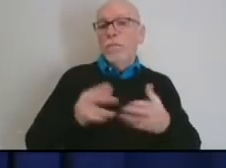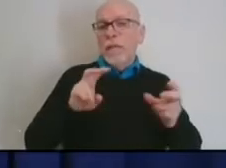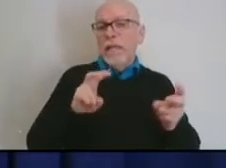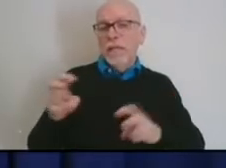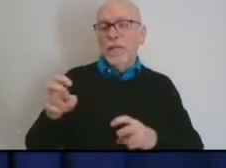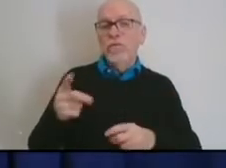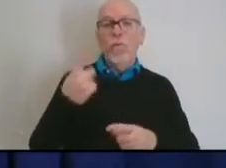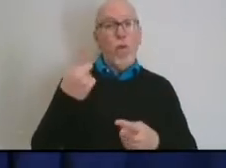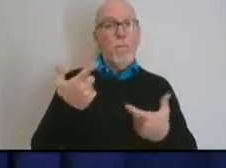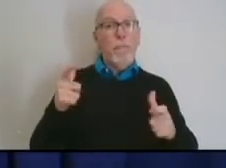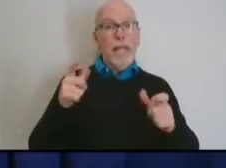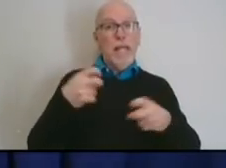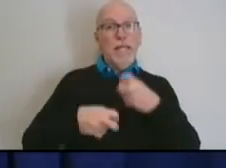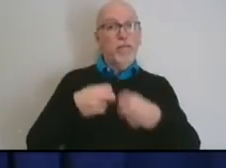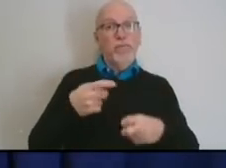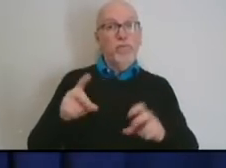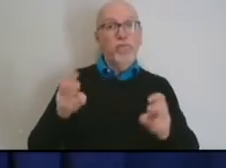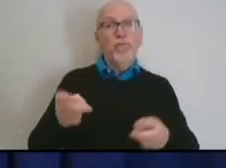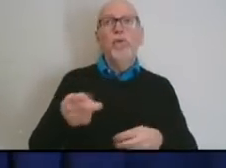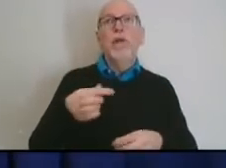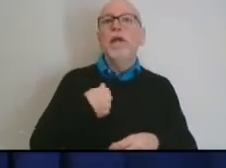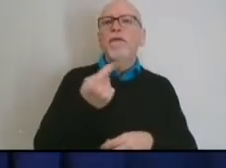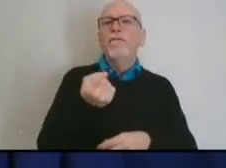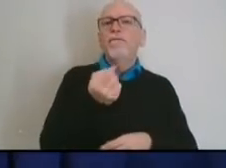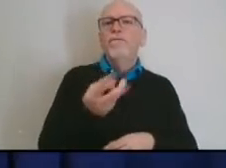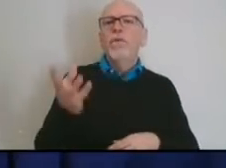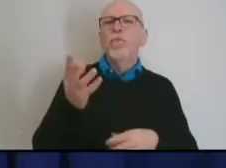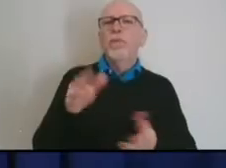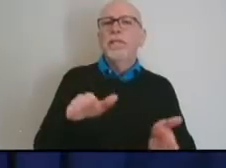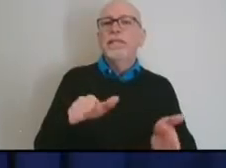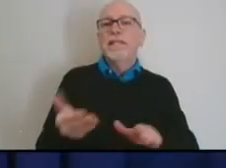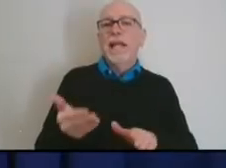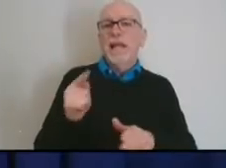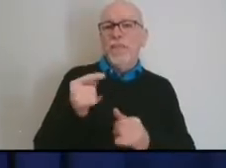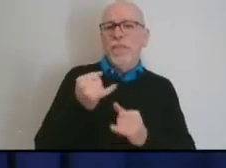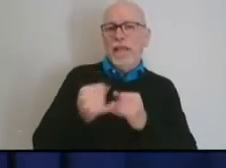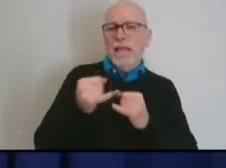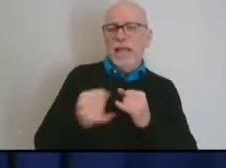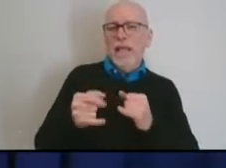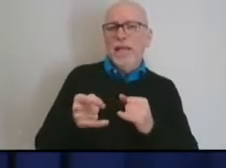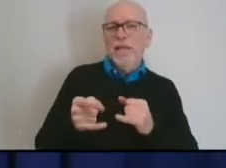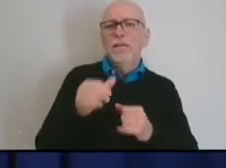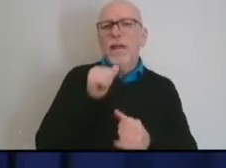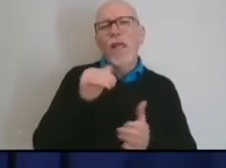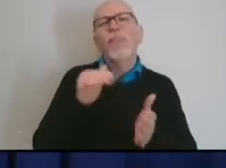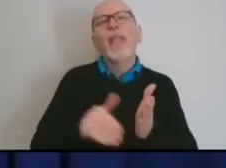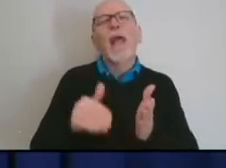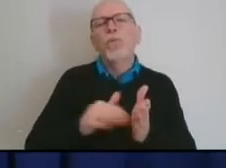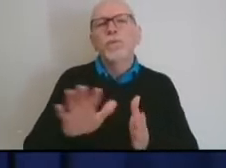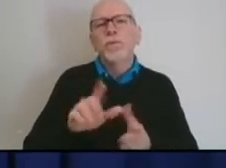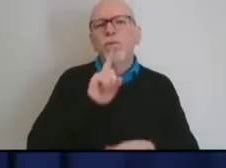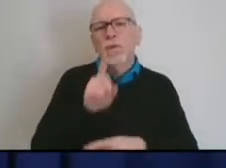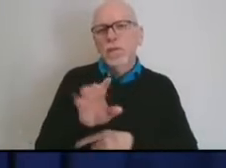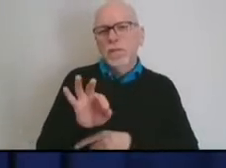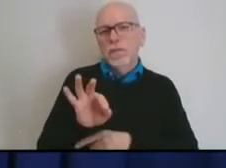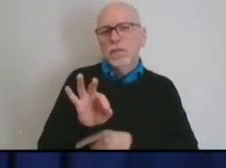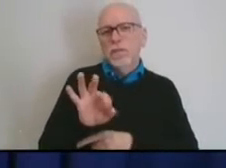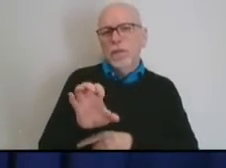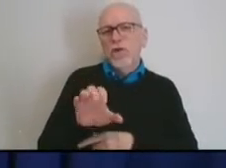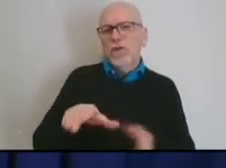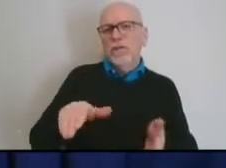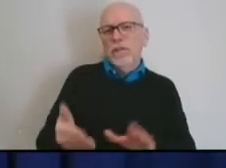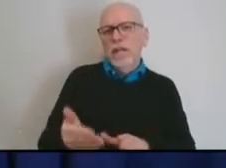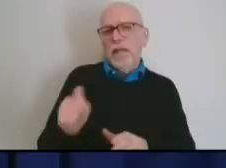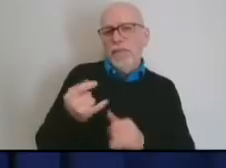you're talking about is that there were a few deaths at the end, and it's not thousands, it's actually 900 deaths at the end